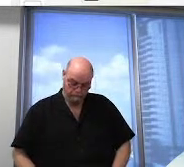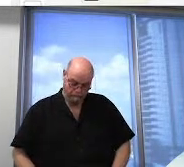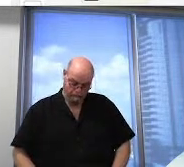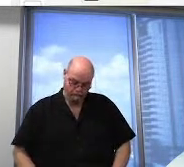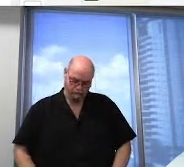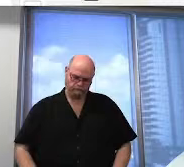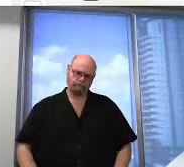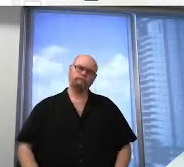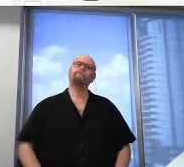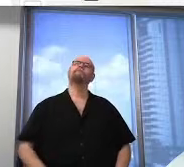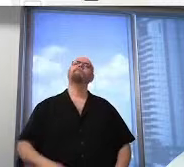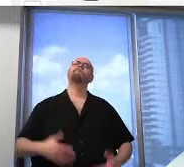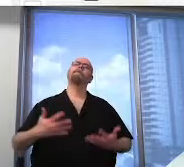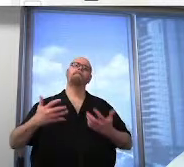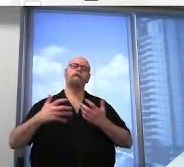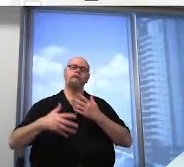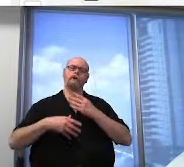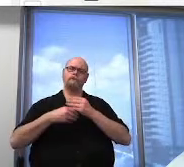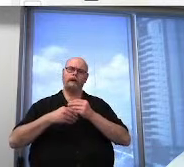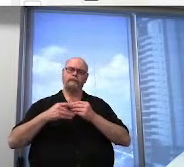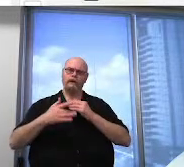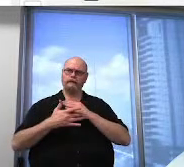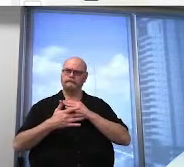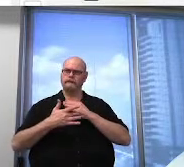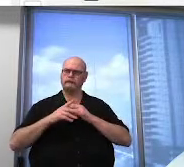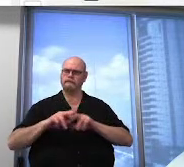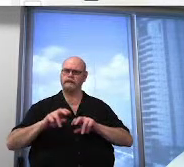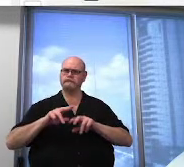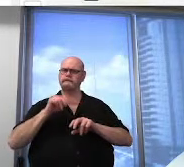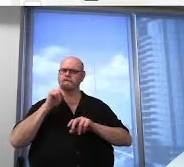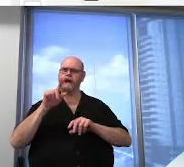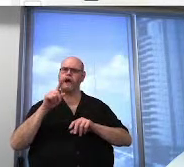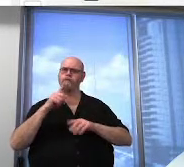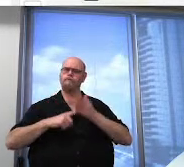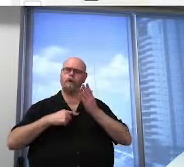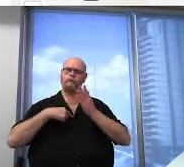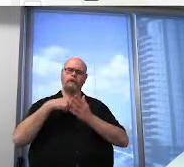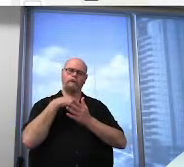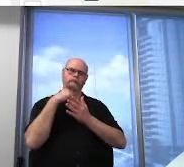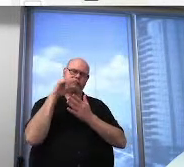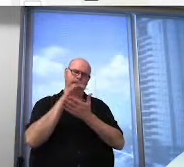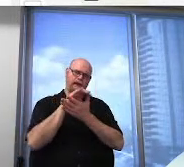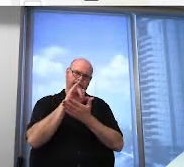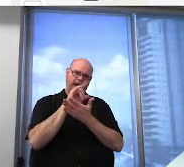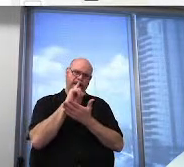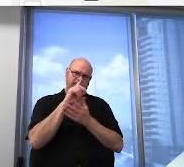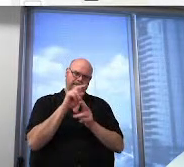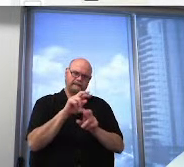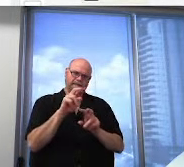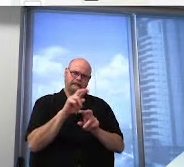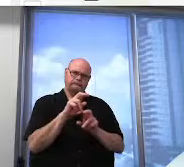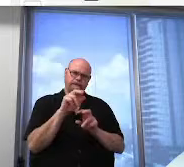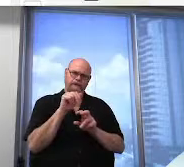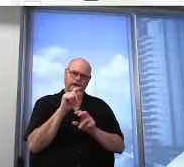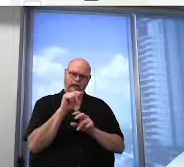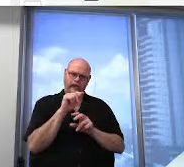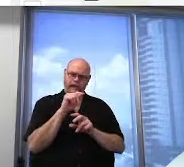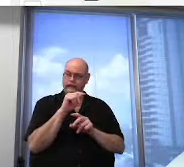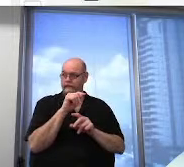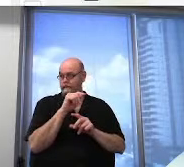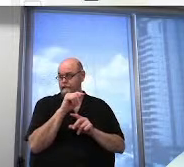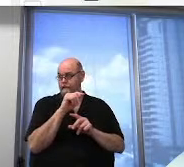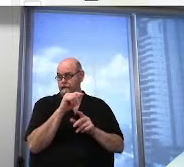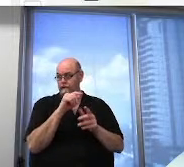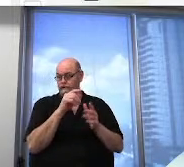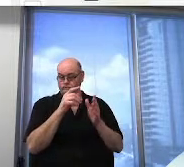than want to add, and we do a technical analysis. It's not just what we believe. It's actually an assessment that is done as